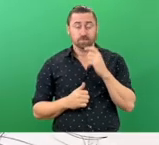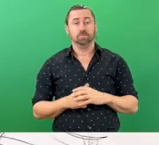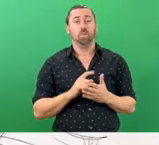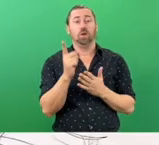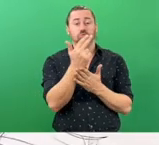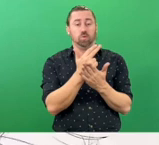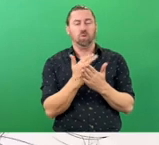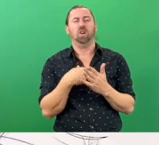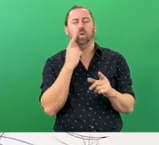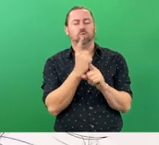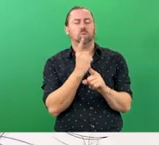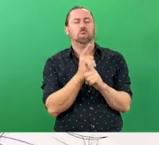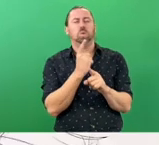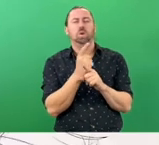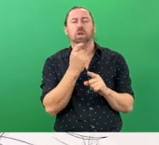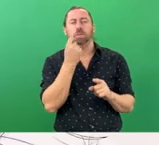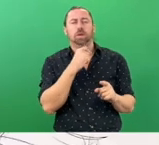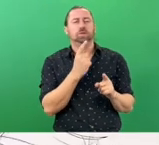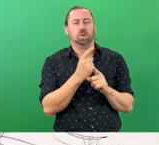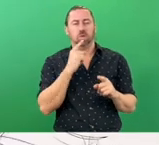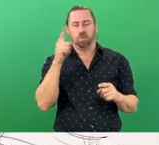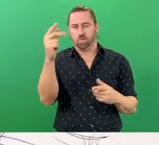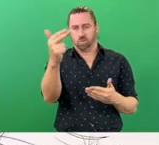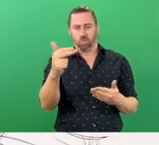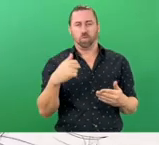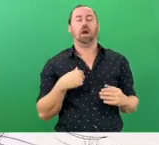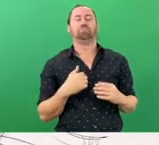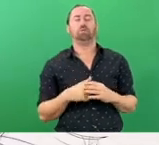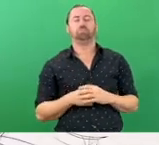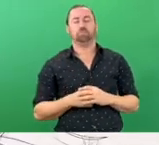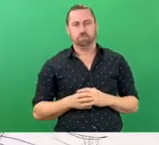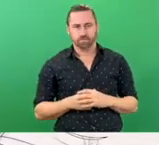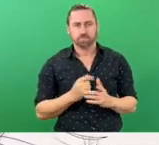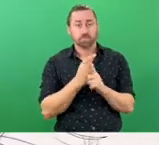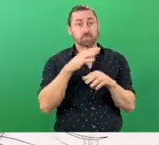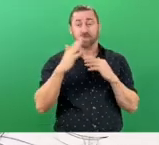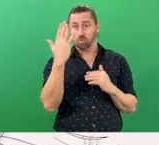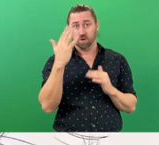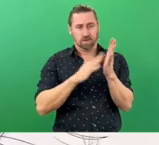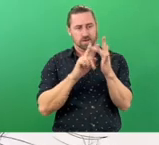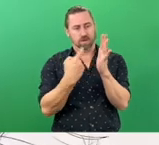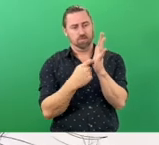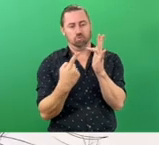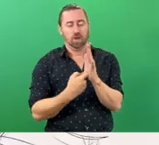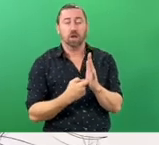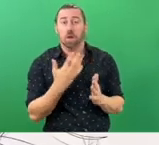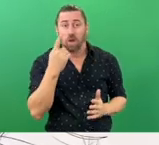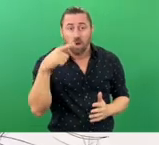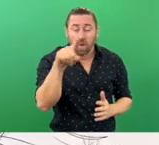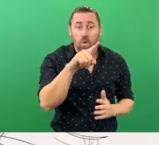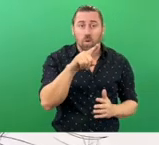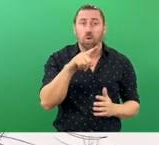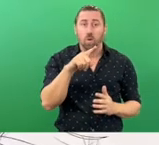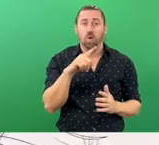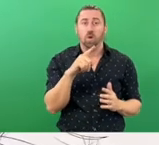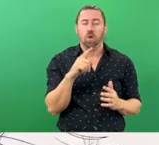small detail in, I'll just talk a little bit more over you about mirrors. I really do encourage